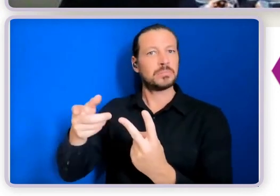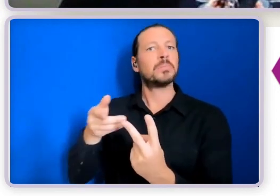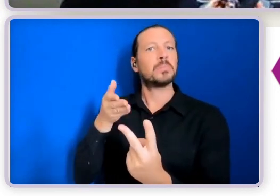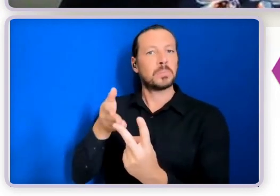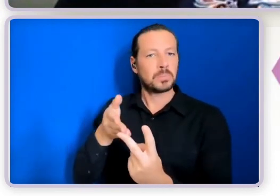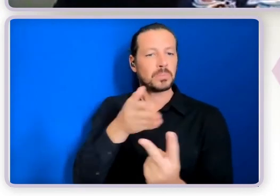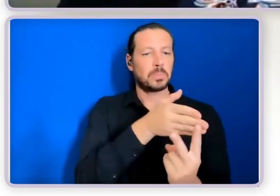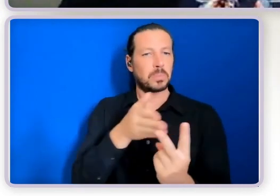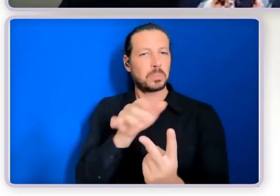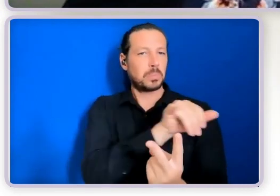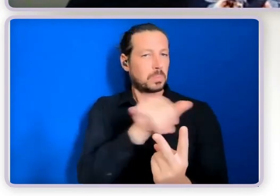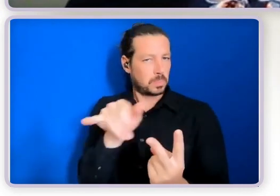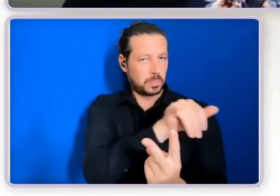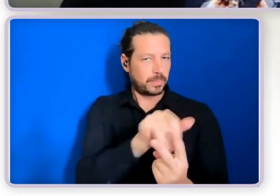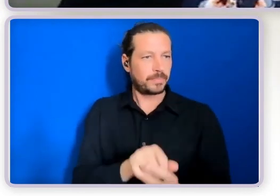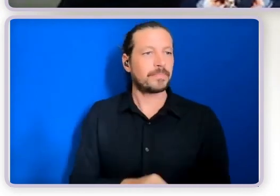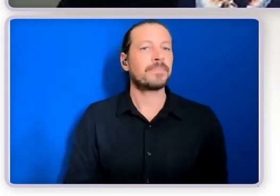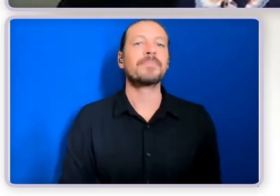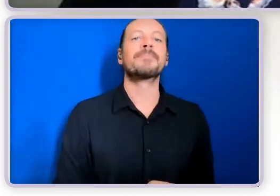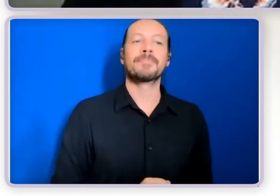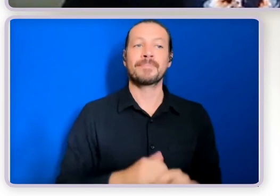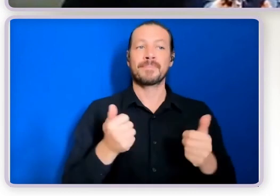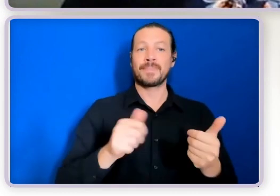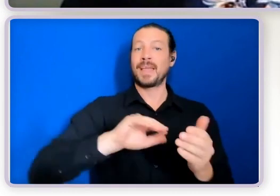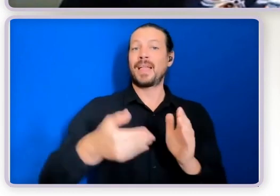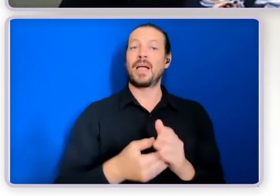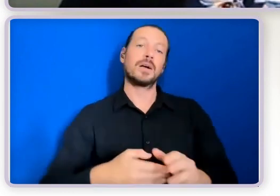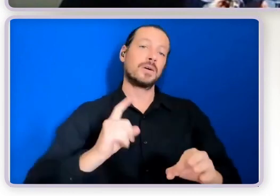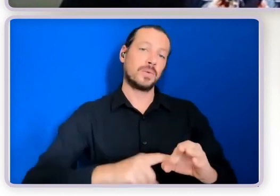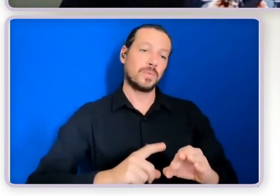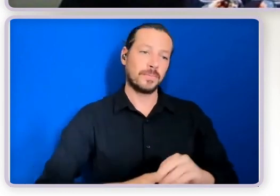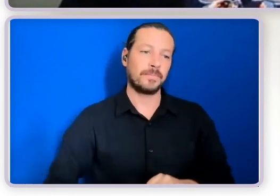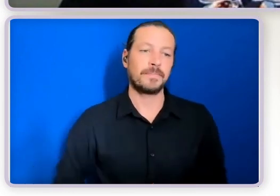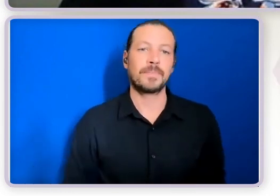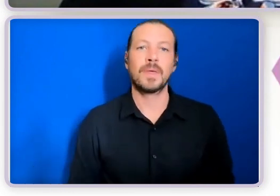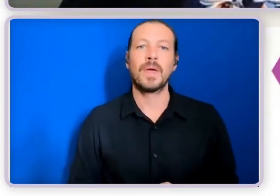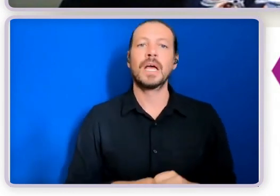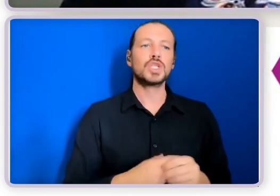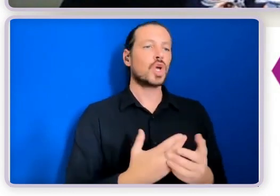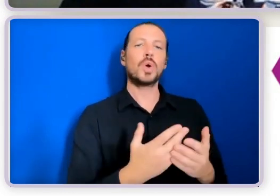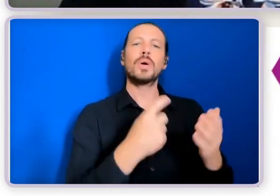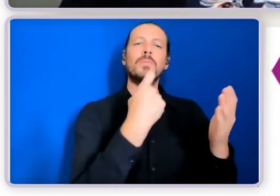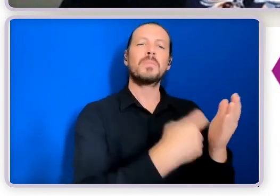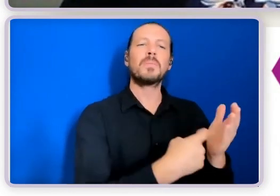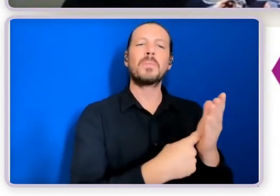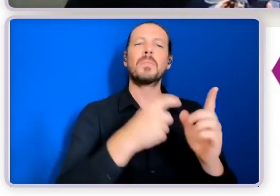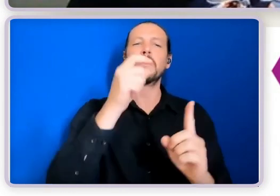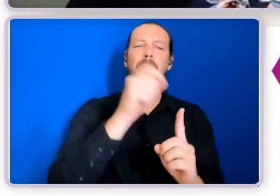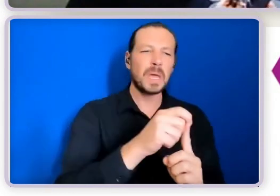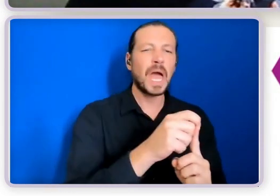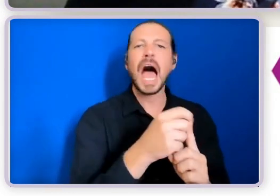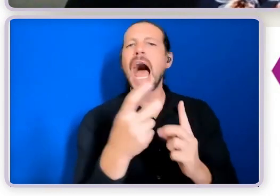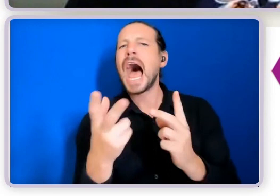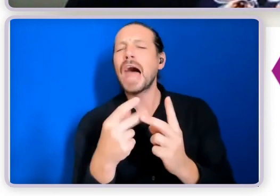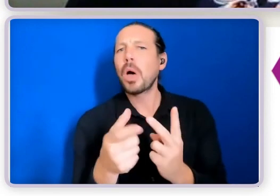Thanks for that, Julie. And the last one, what alternative to restrictive practices could be used to prevent or